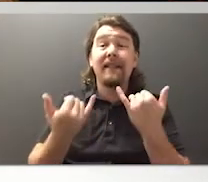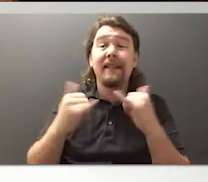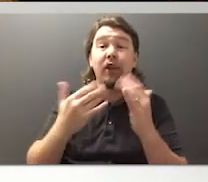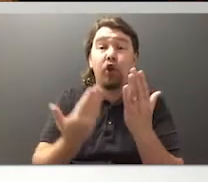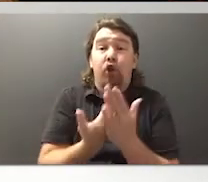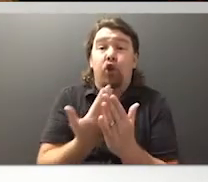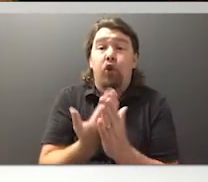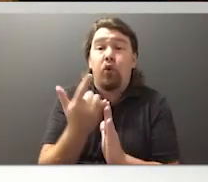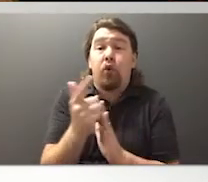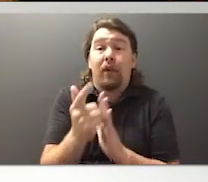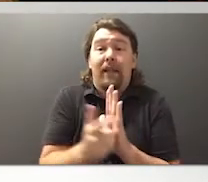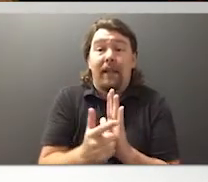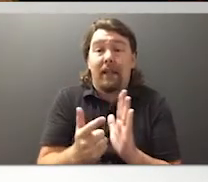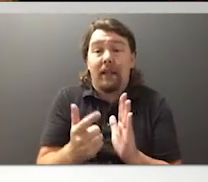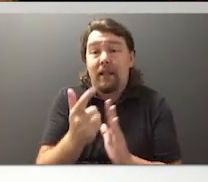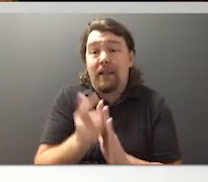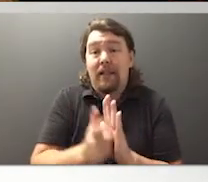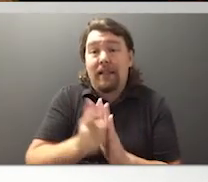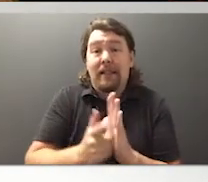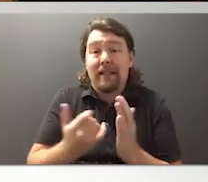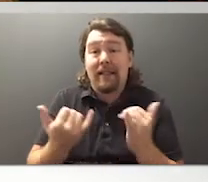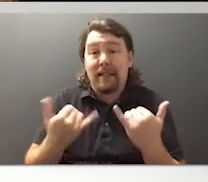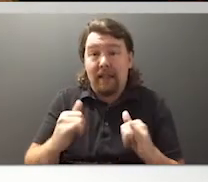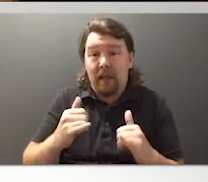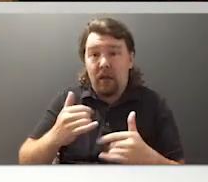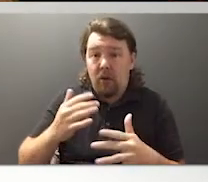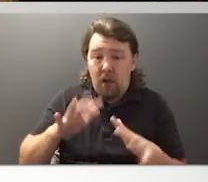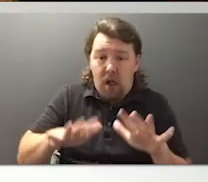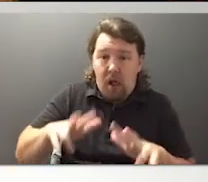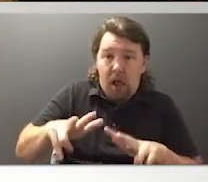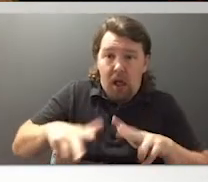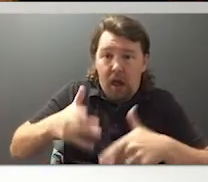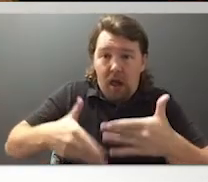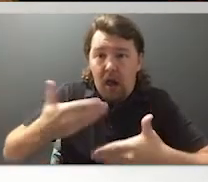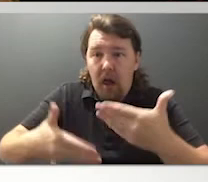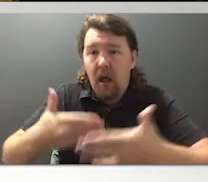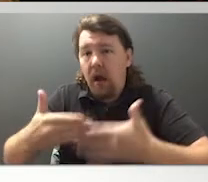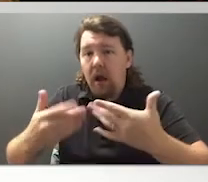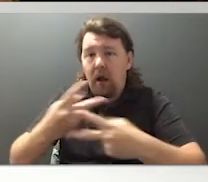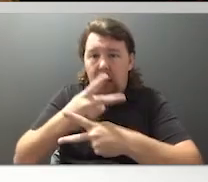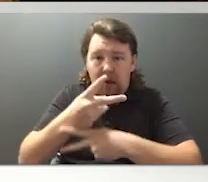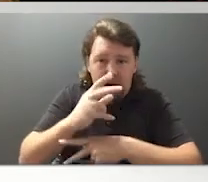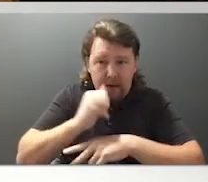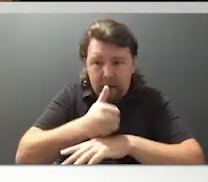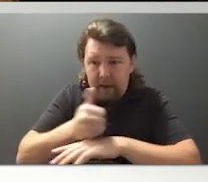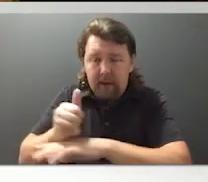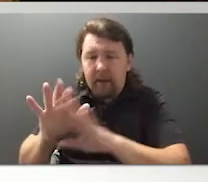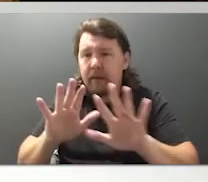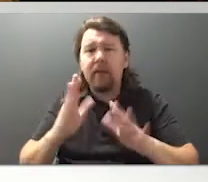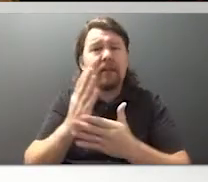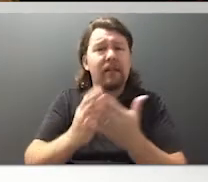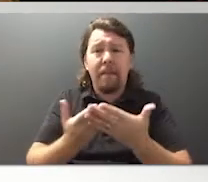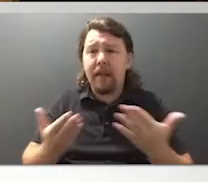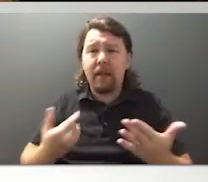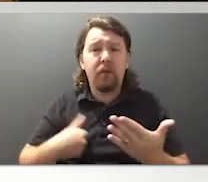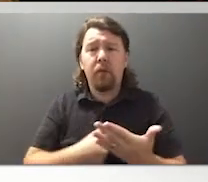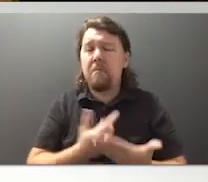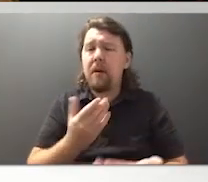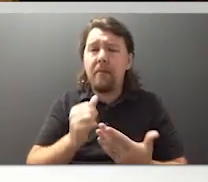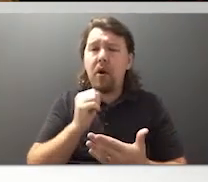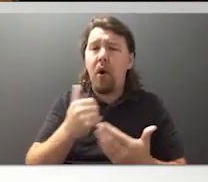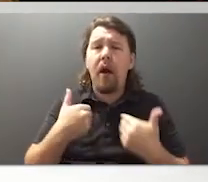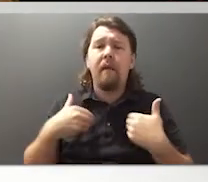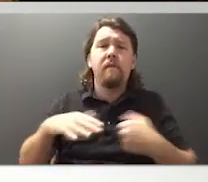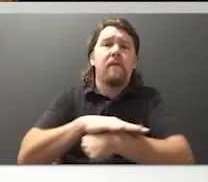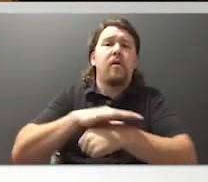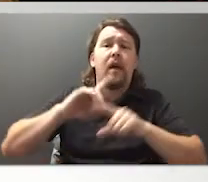in the process still of operationalizing with the Department of Education. And so there are some things that maybe we don't have the answers to yet, but what